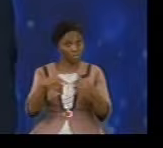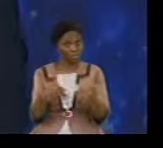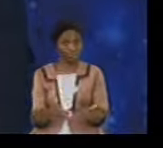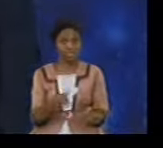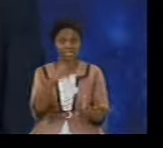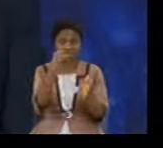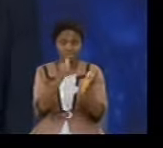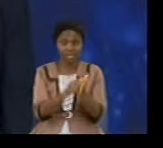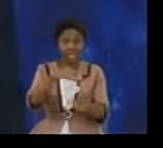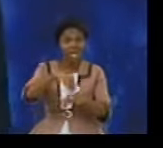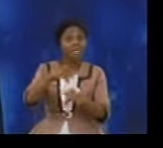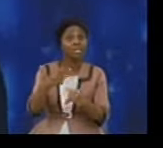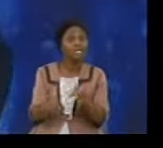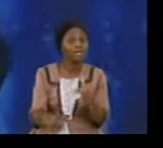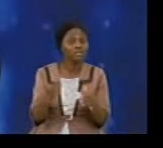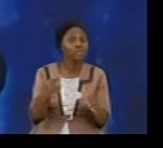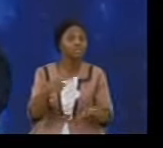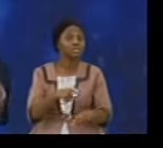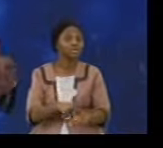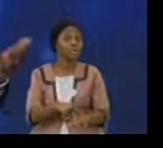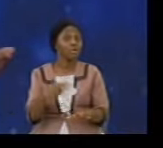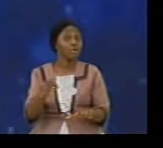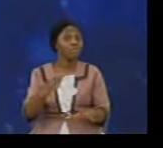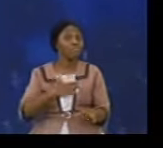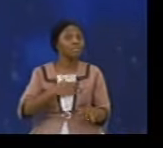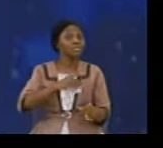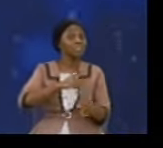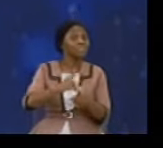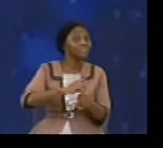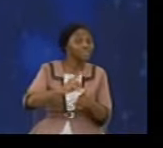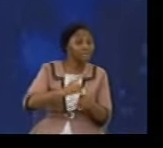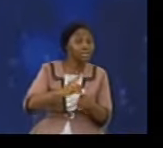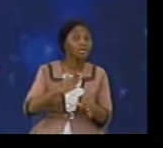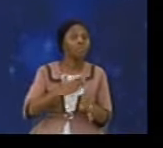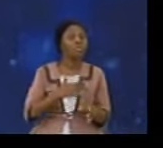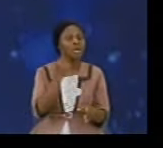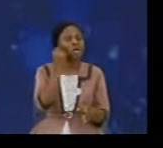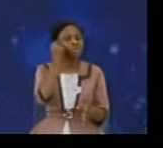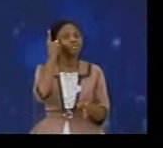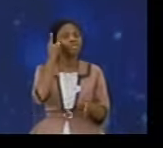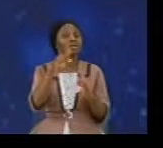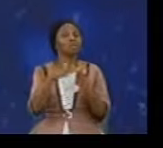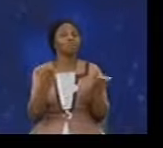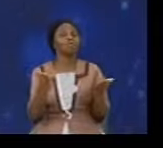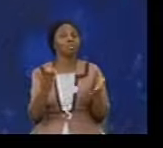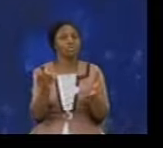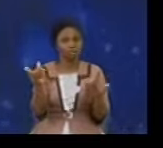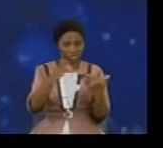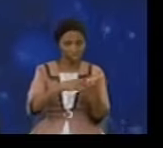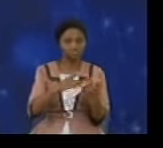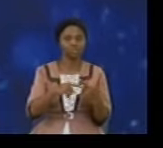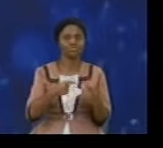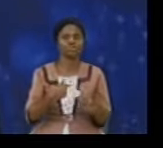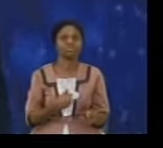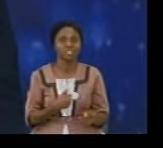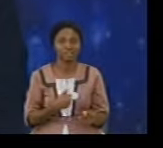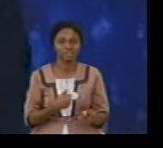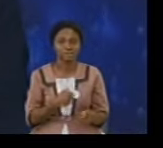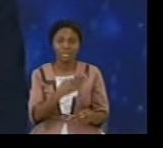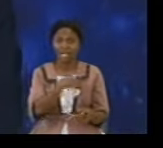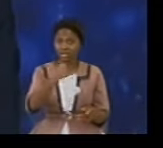the time of the discipline, my understanding returned unto me. And